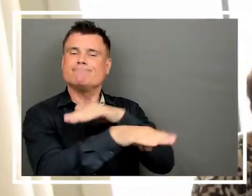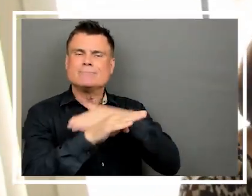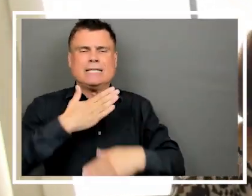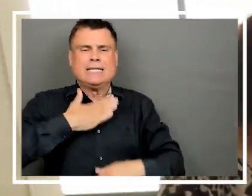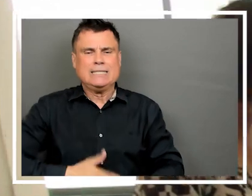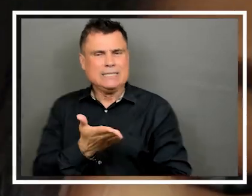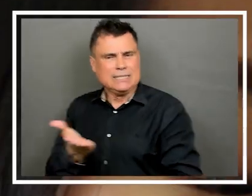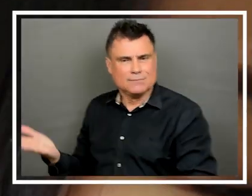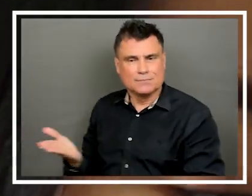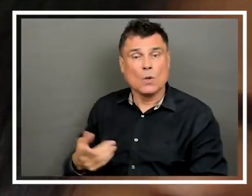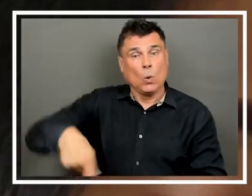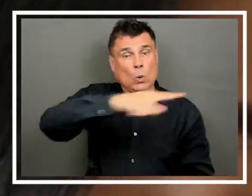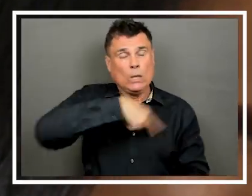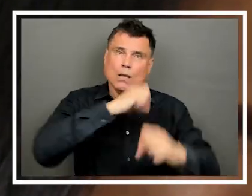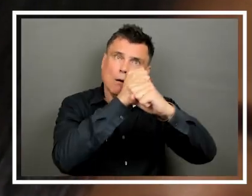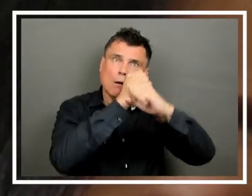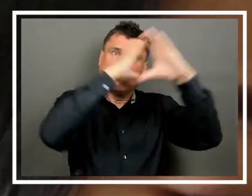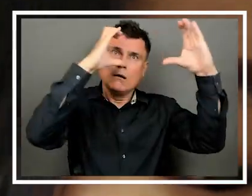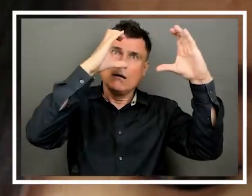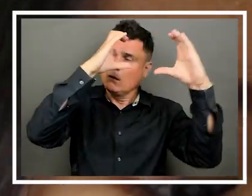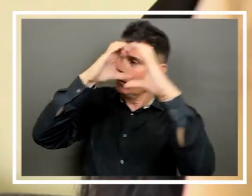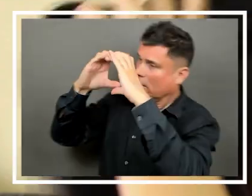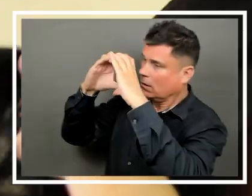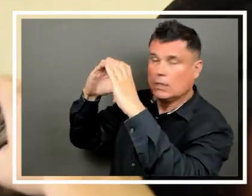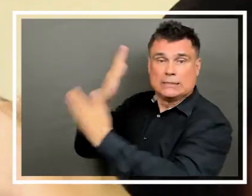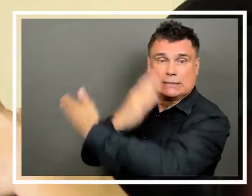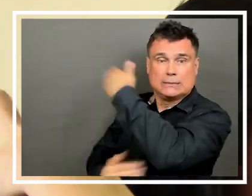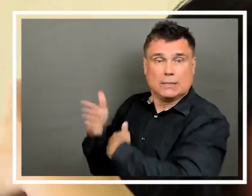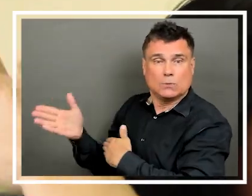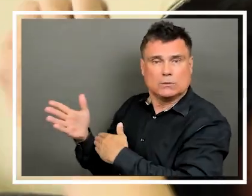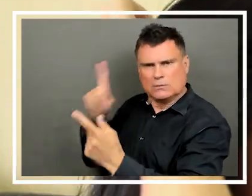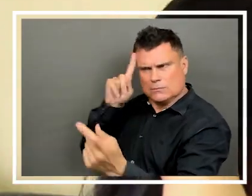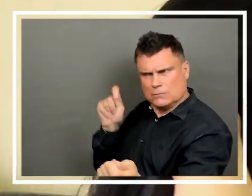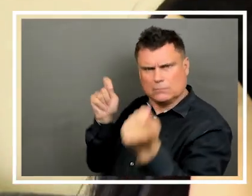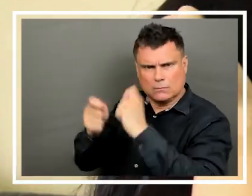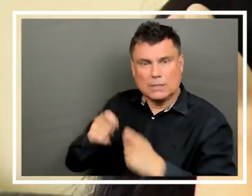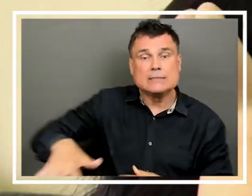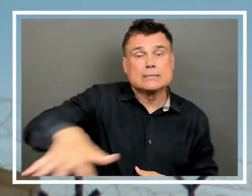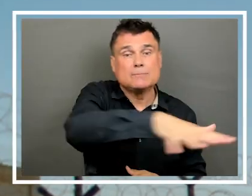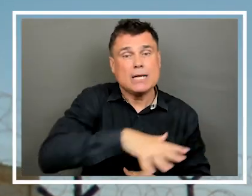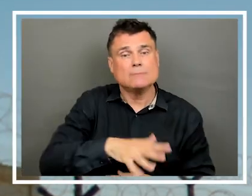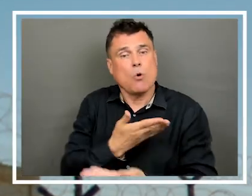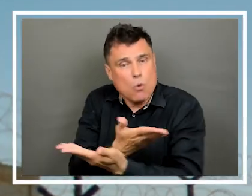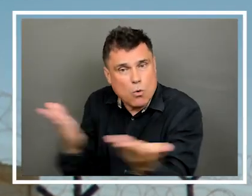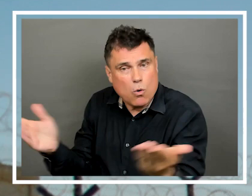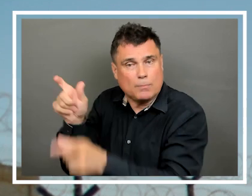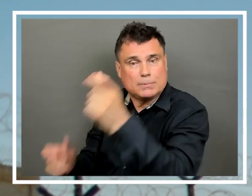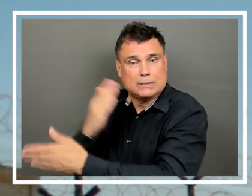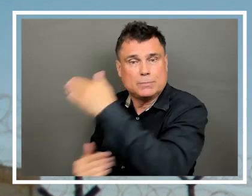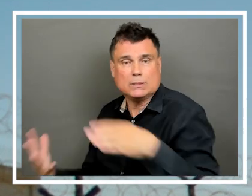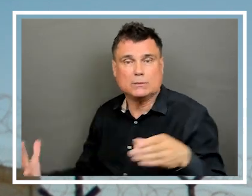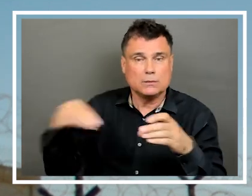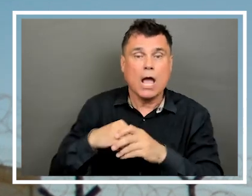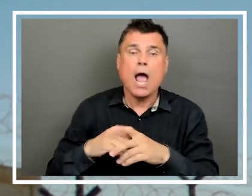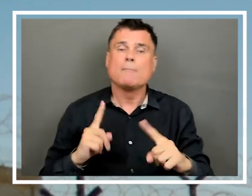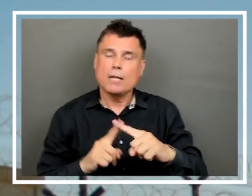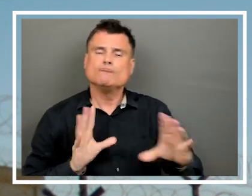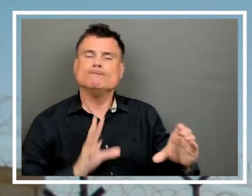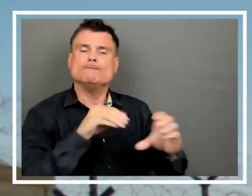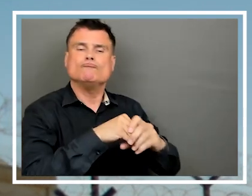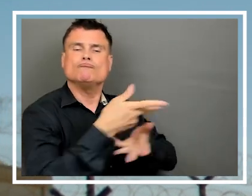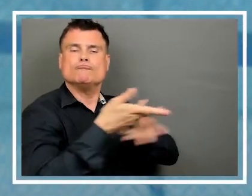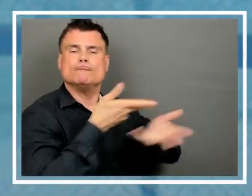for persons with disabilities to participate and contribute to how services are delivered, and by identifying and